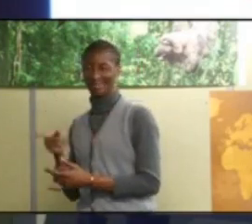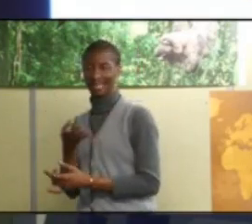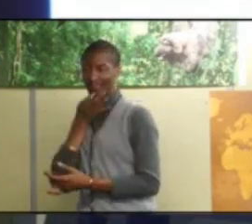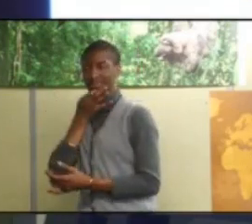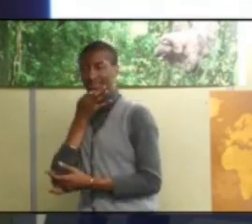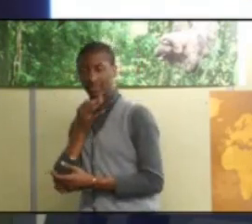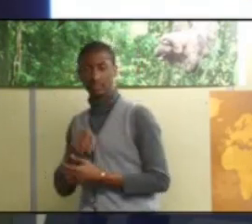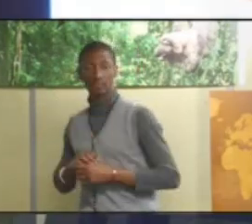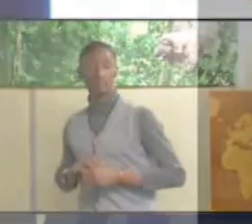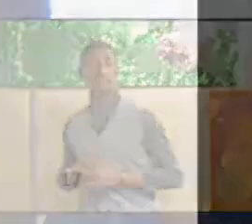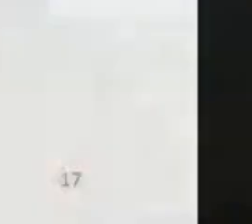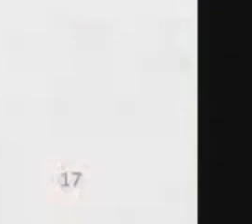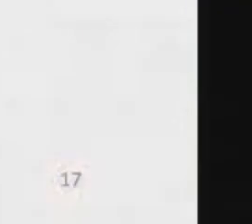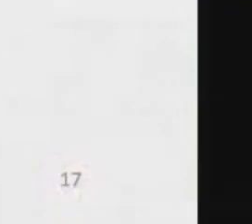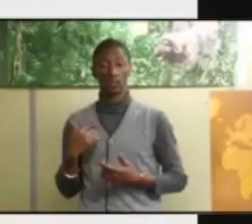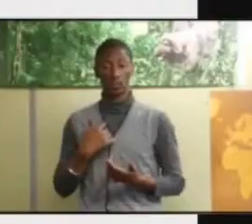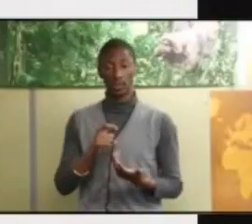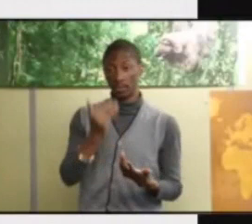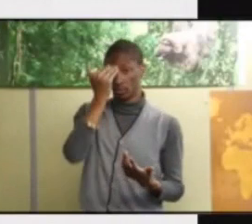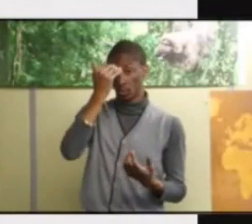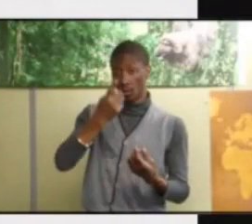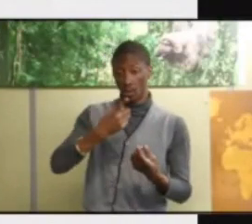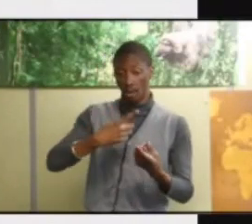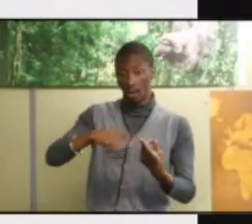Do we need to be aware of any rotations?